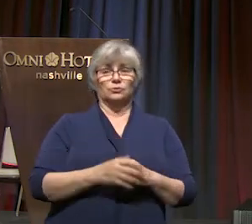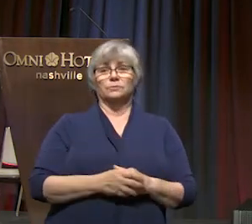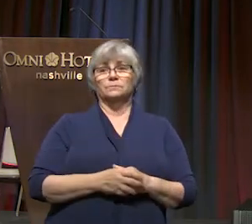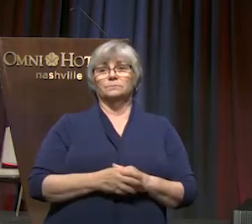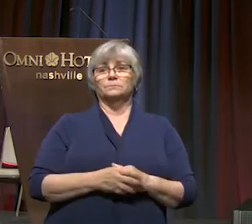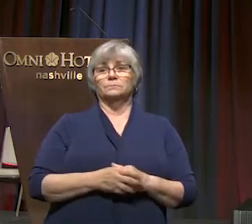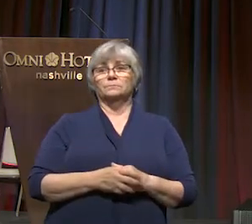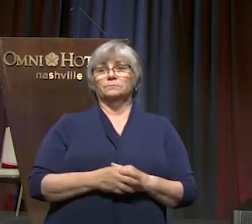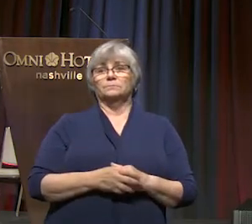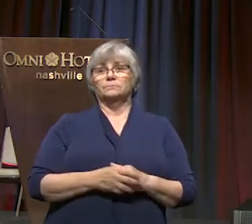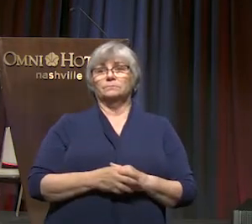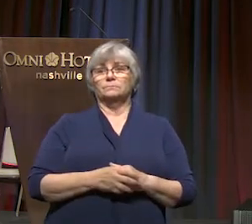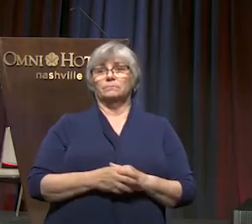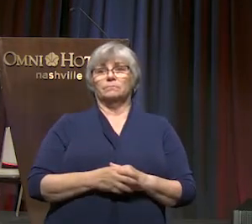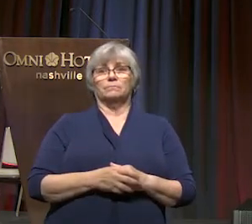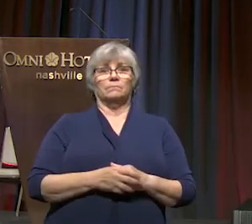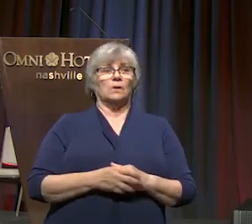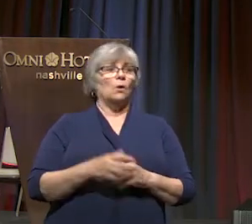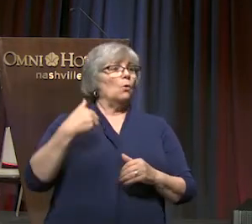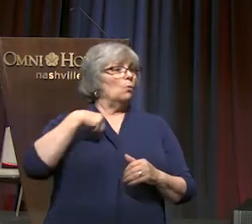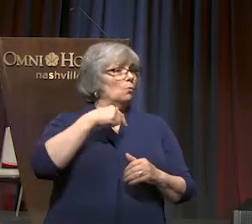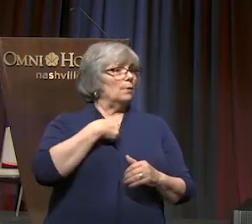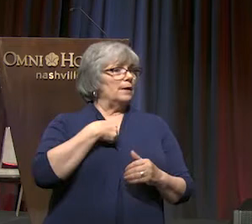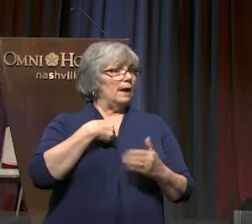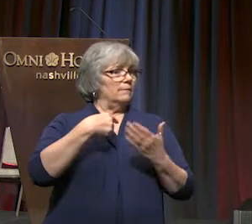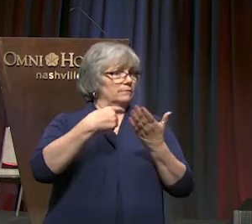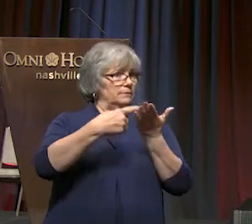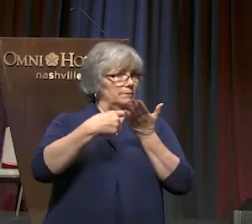Unity based on mission and ministry.